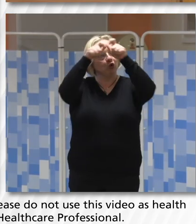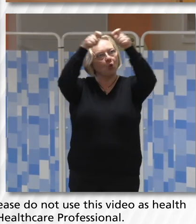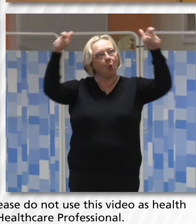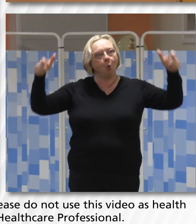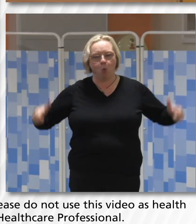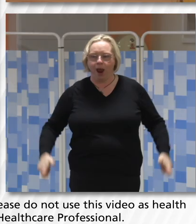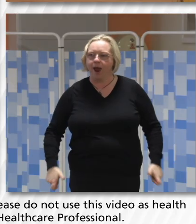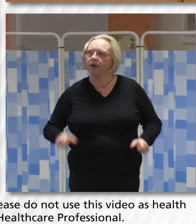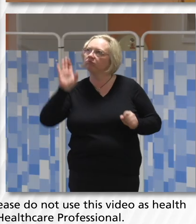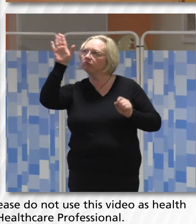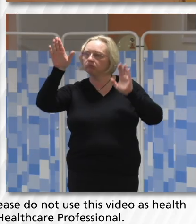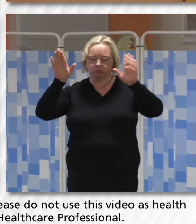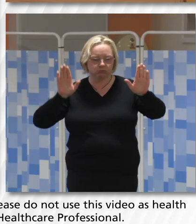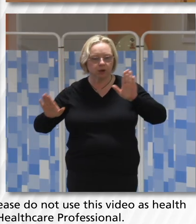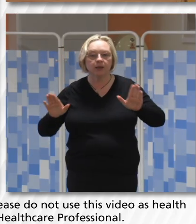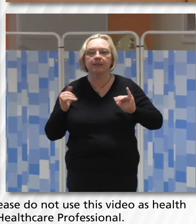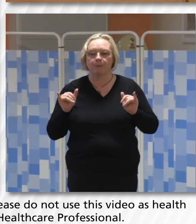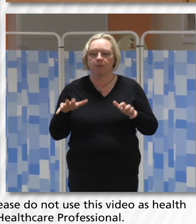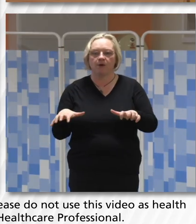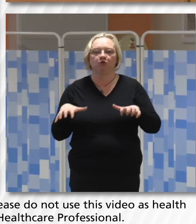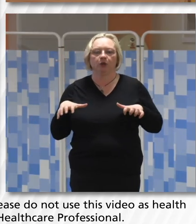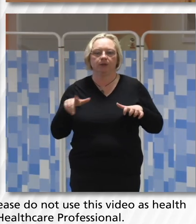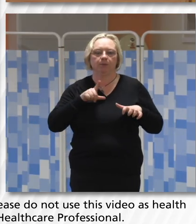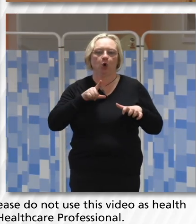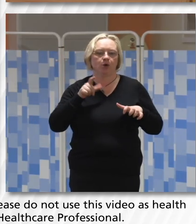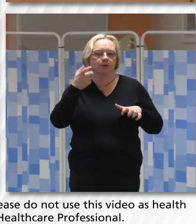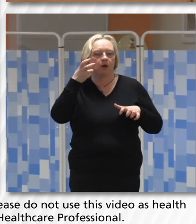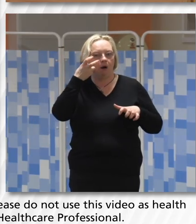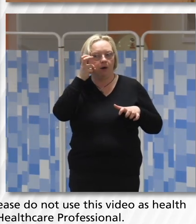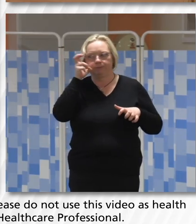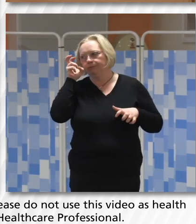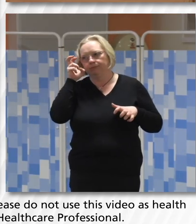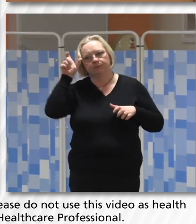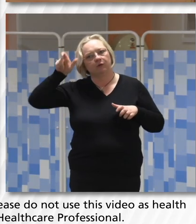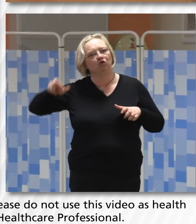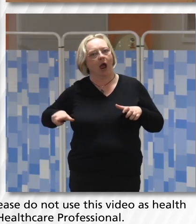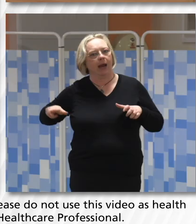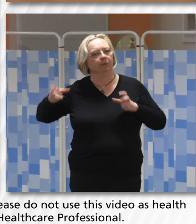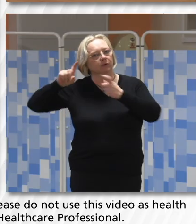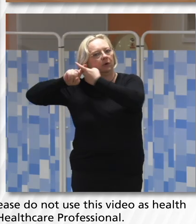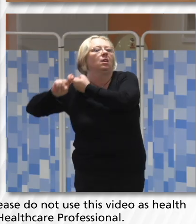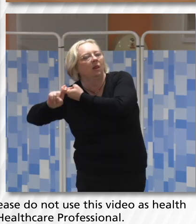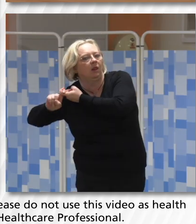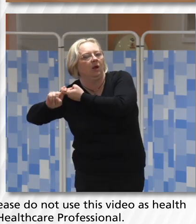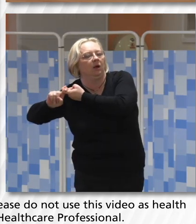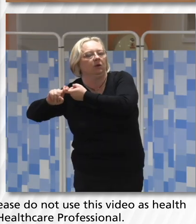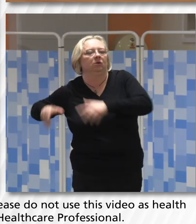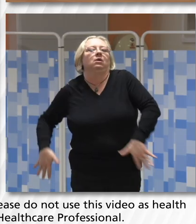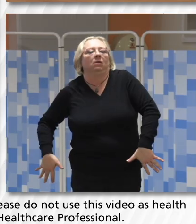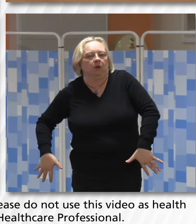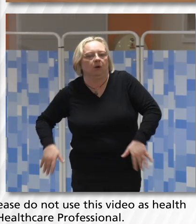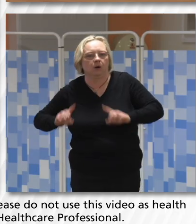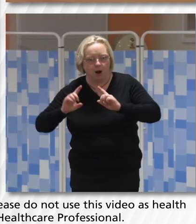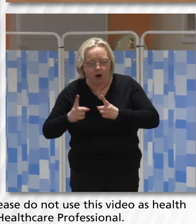often freeze in the doorway because their eye has seen the door frame subconsciously. But if they focus